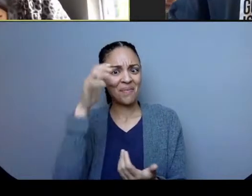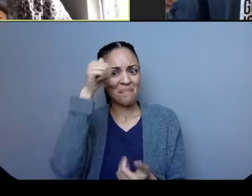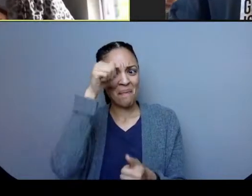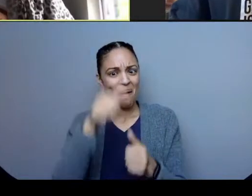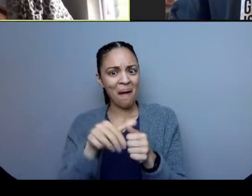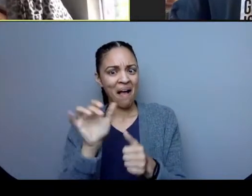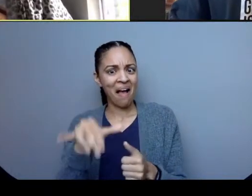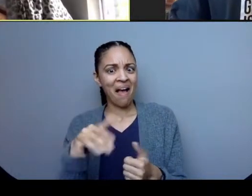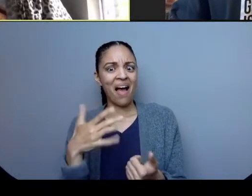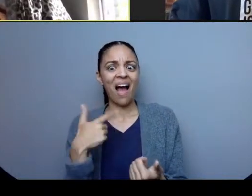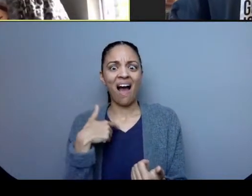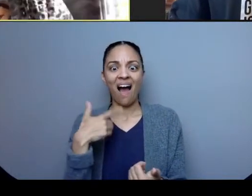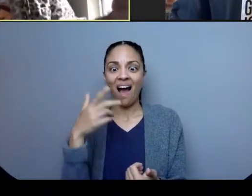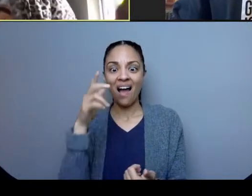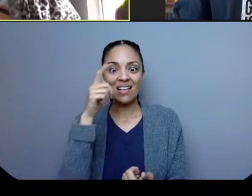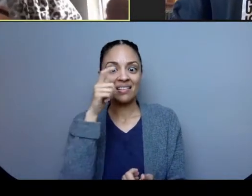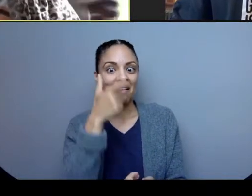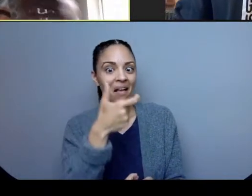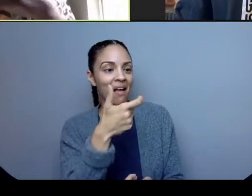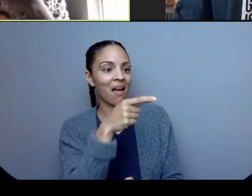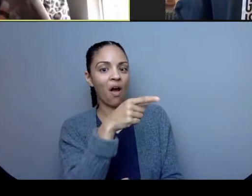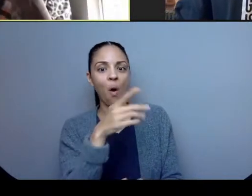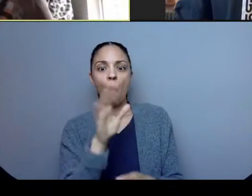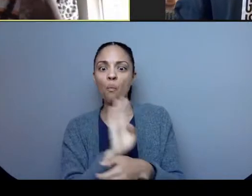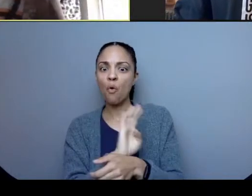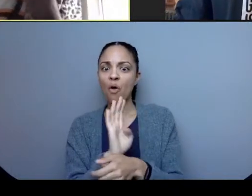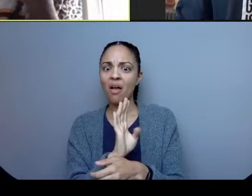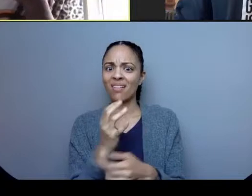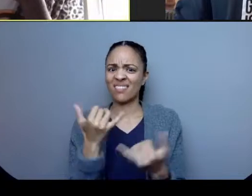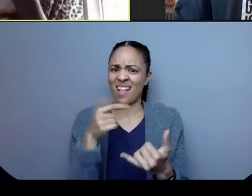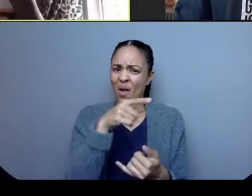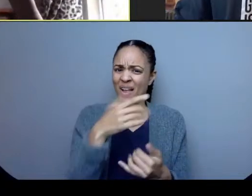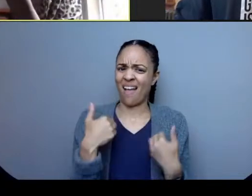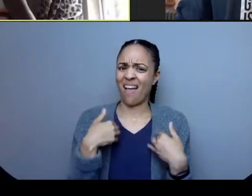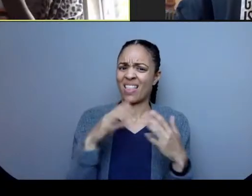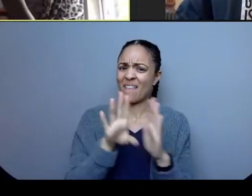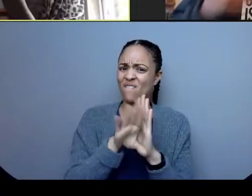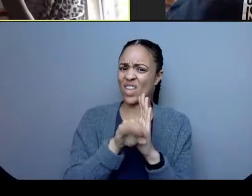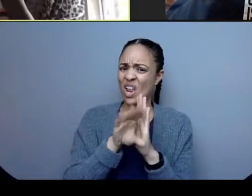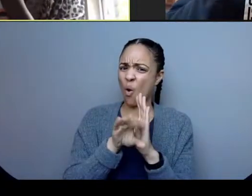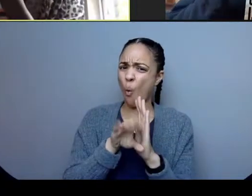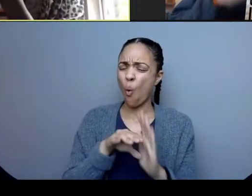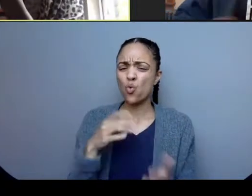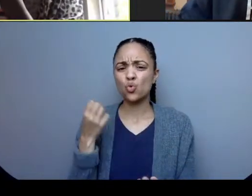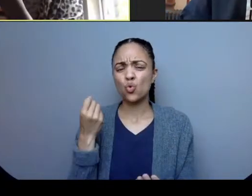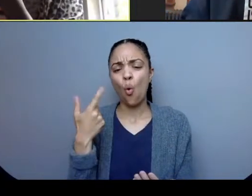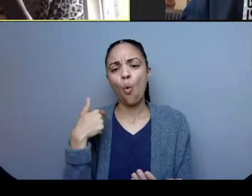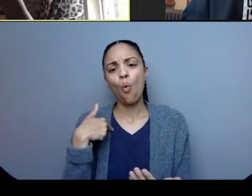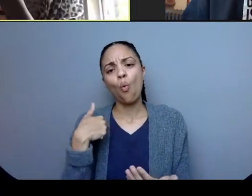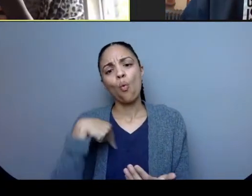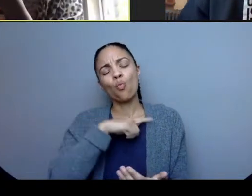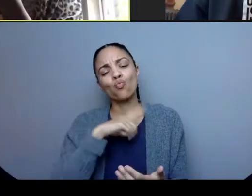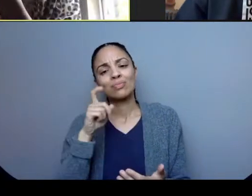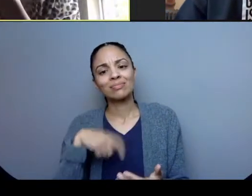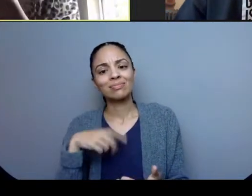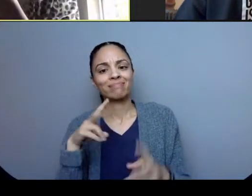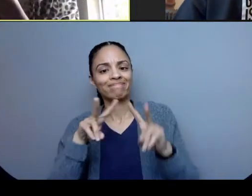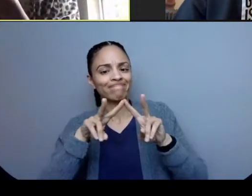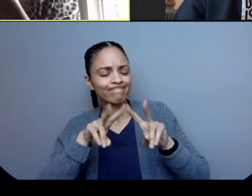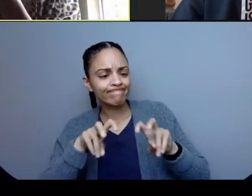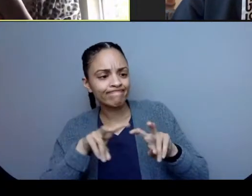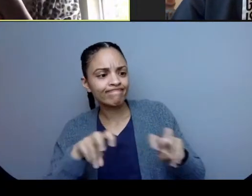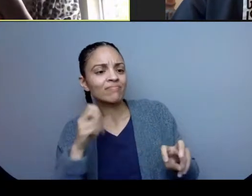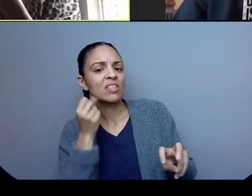in the movies. Now he's got a studio. So it's like we have to look at that and try to, how do we translate